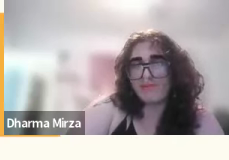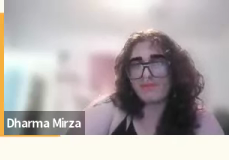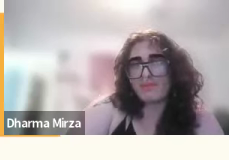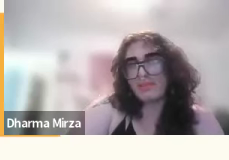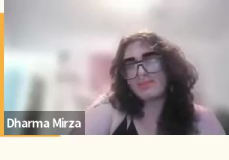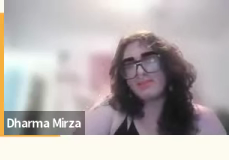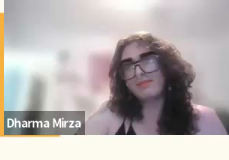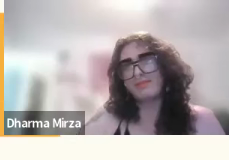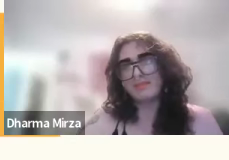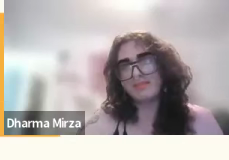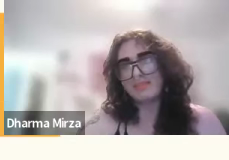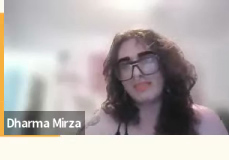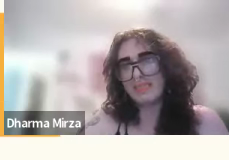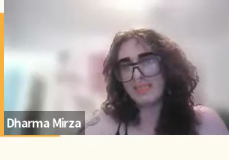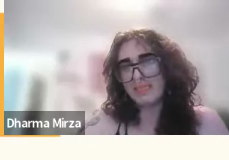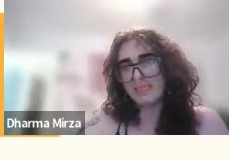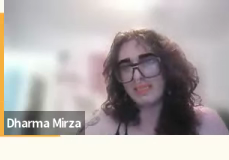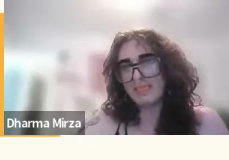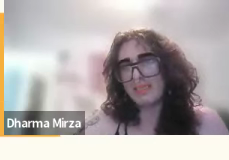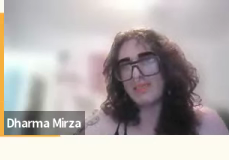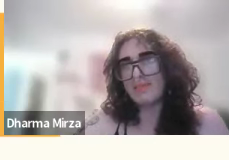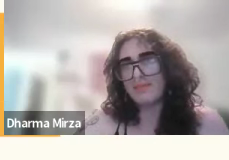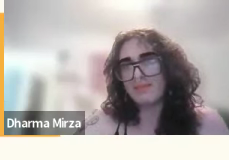saves lives. Thanks.